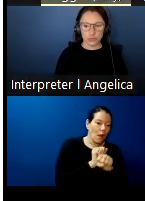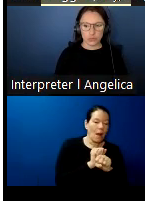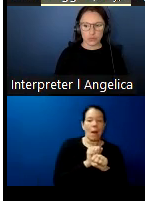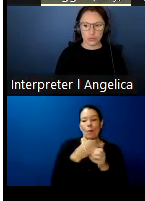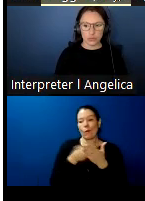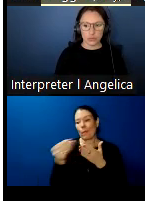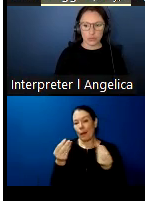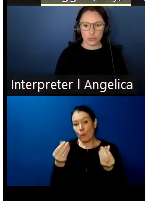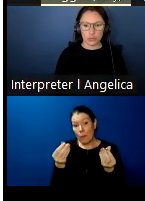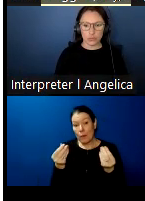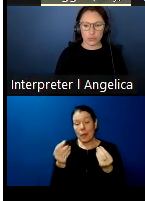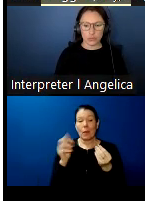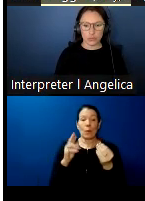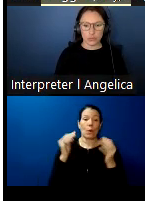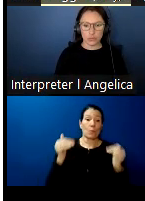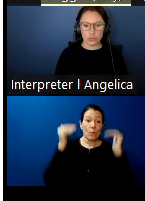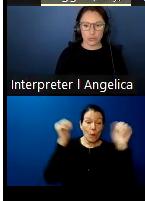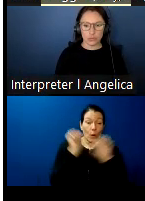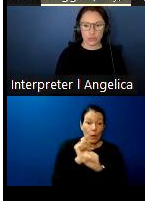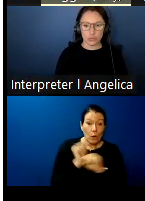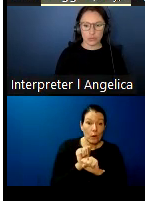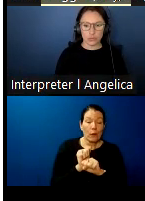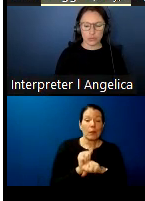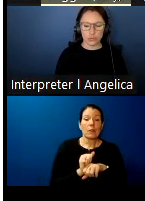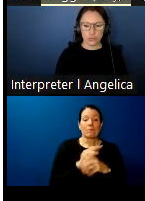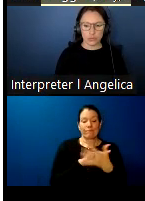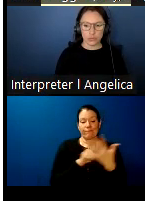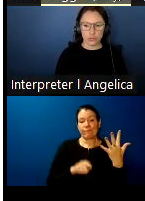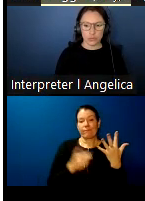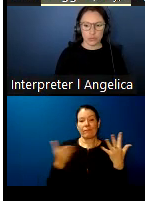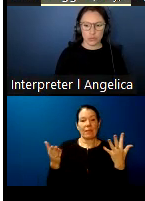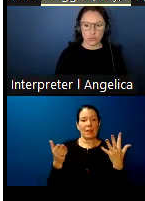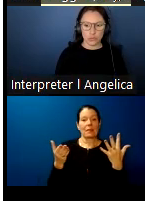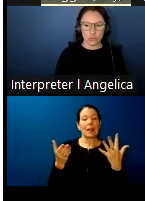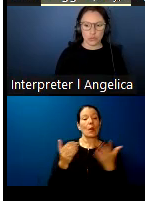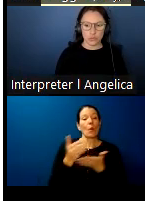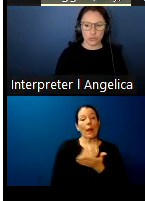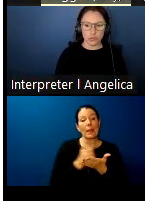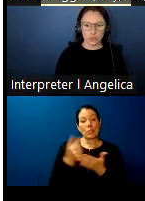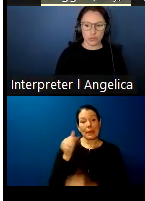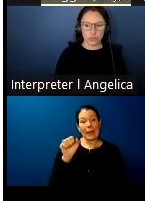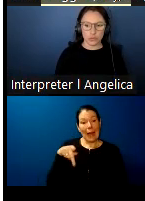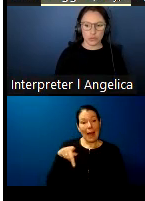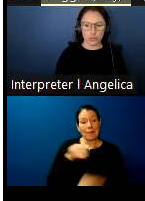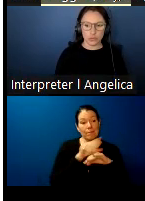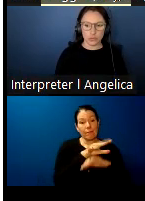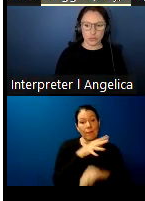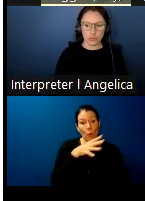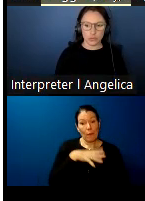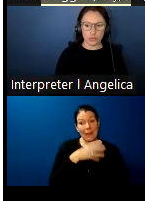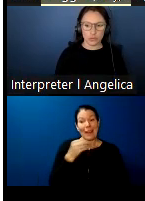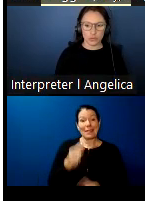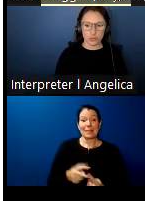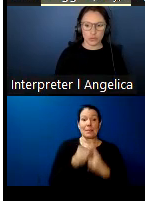property or get promoted. These are things like the wage gap affecting women and especially women of